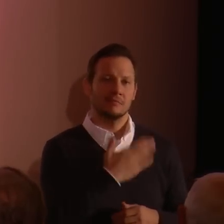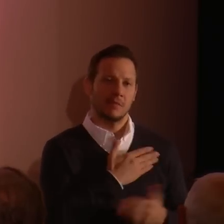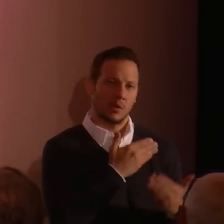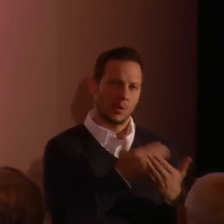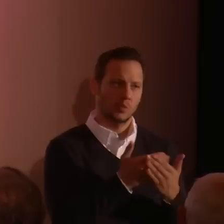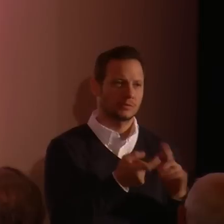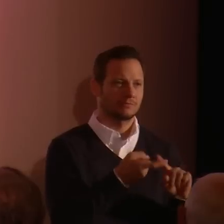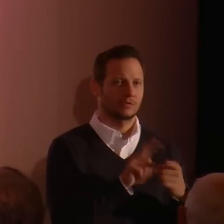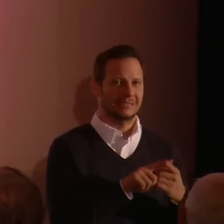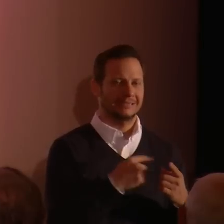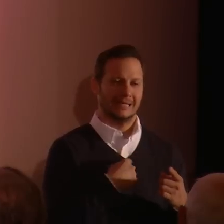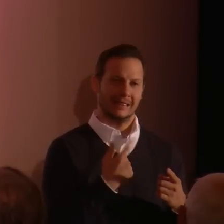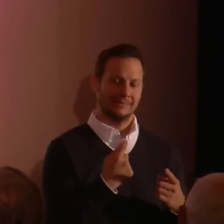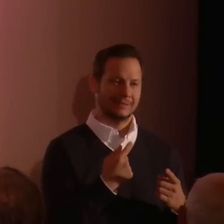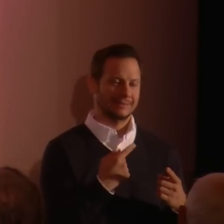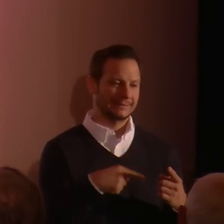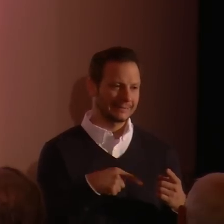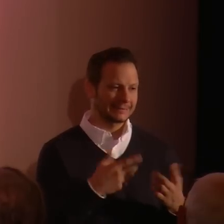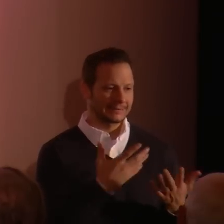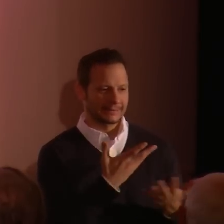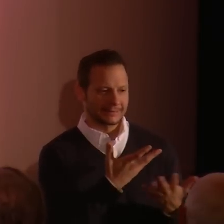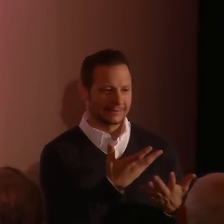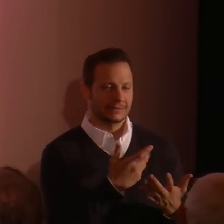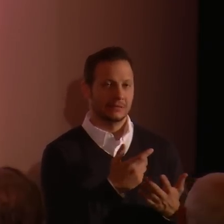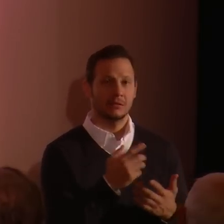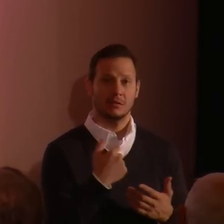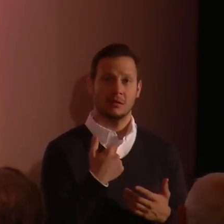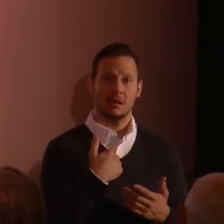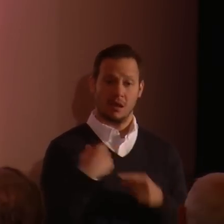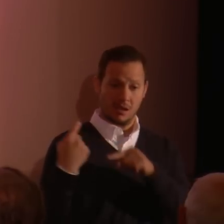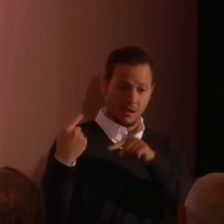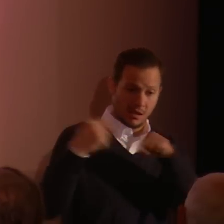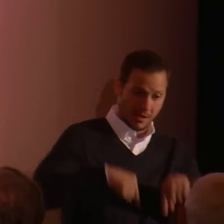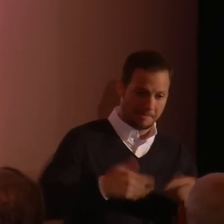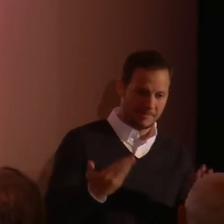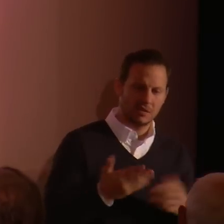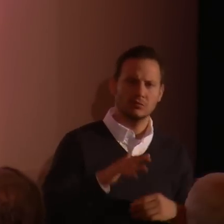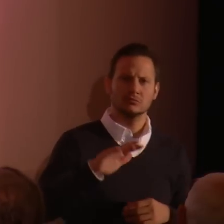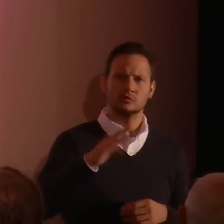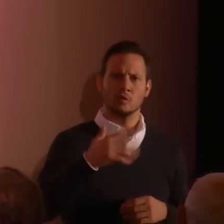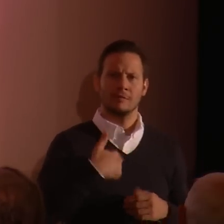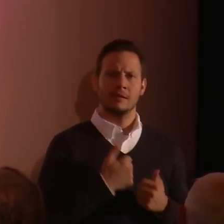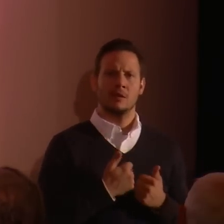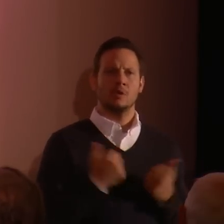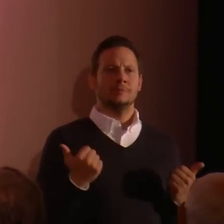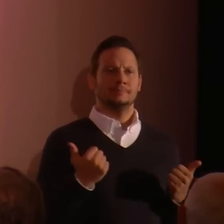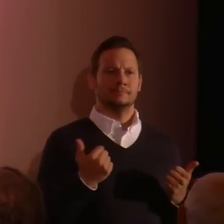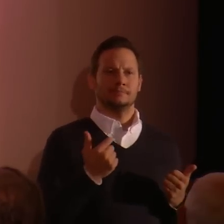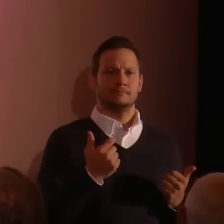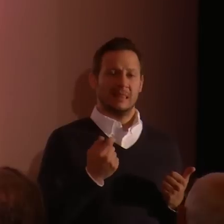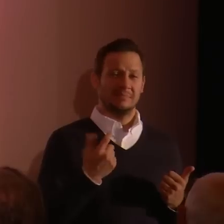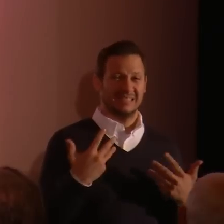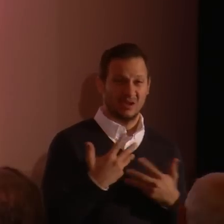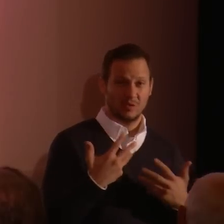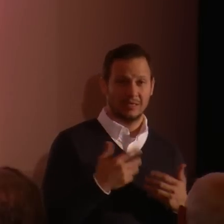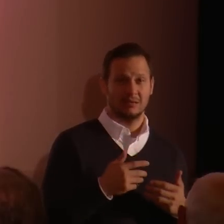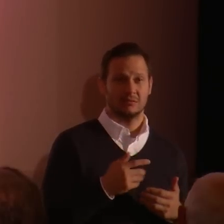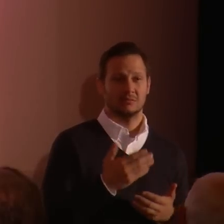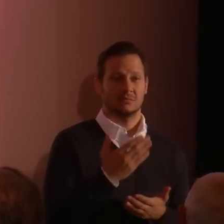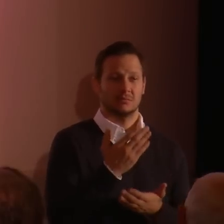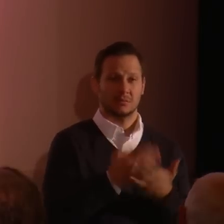friends. Essentially, being here is a sort of coming out. And it's a little scary, and it could have